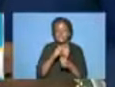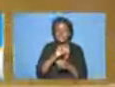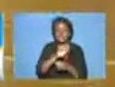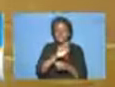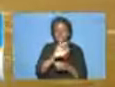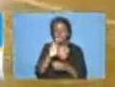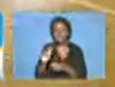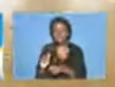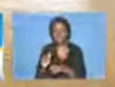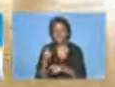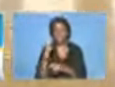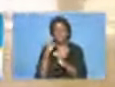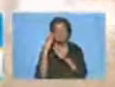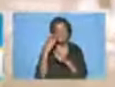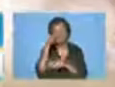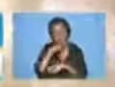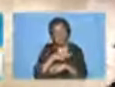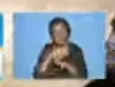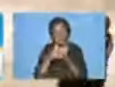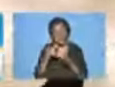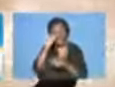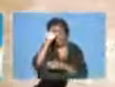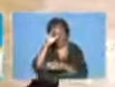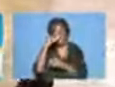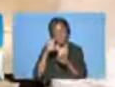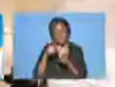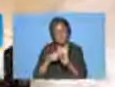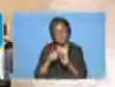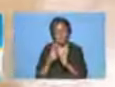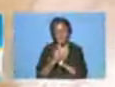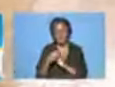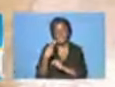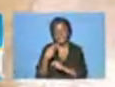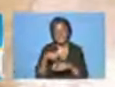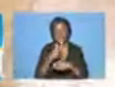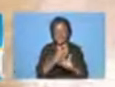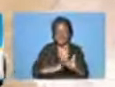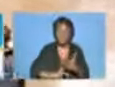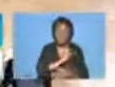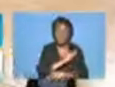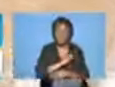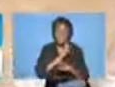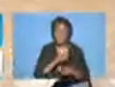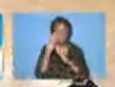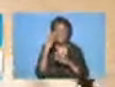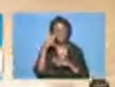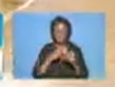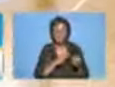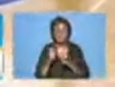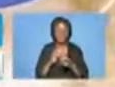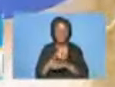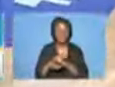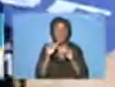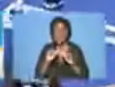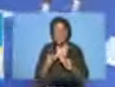how they did. Bahamas men taking on Cuba in their first matchup of the pre-qualifiers. Bahamas in control early, as they were